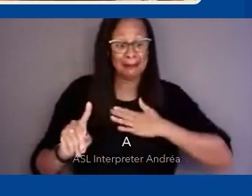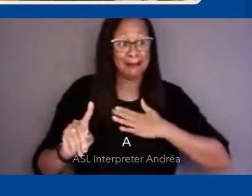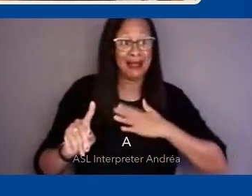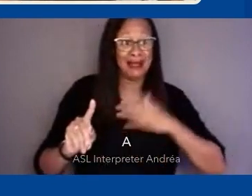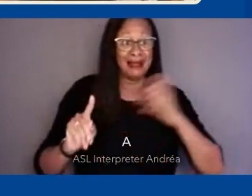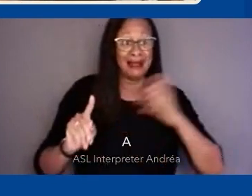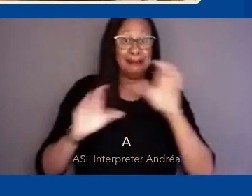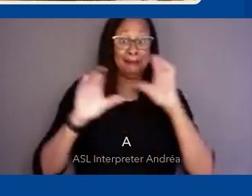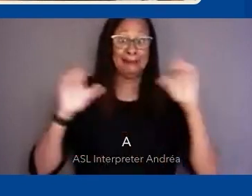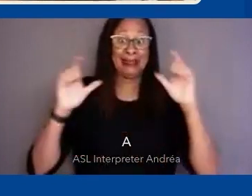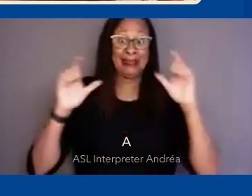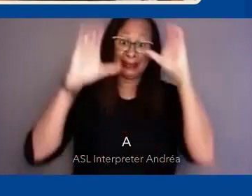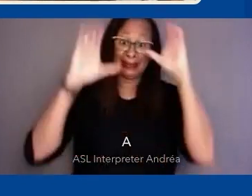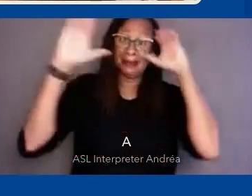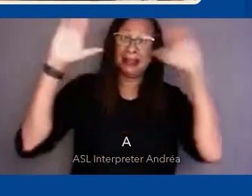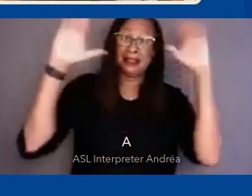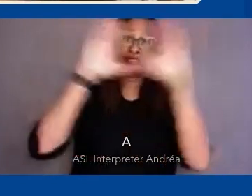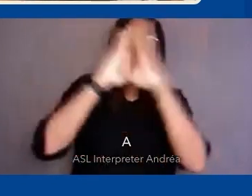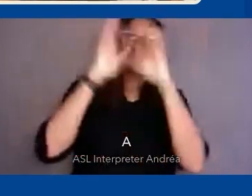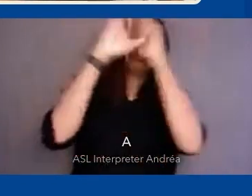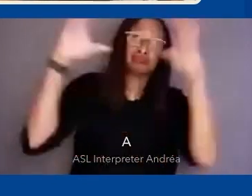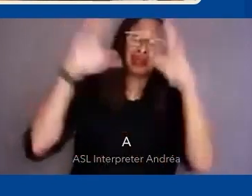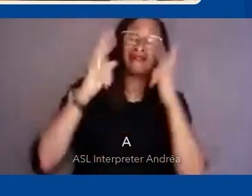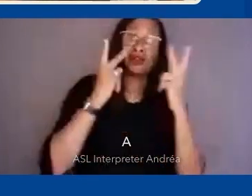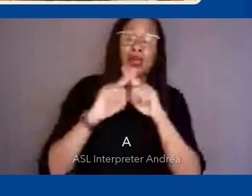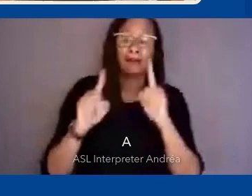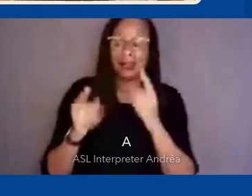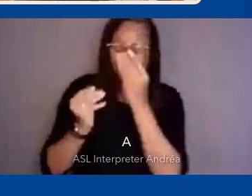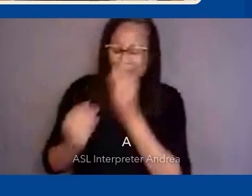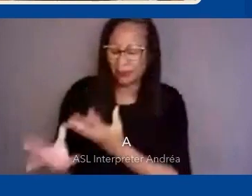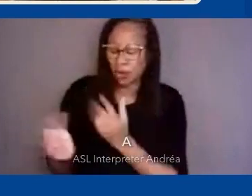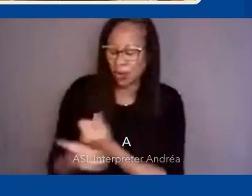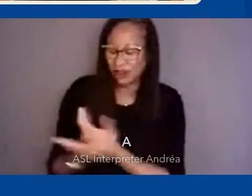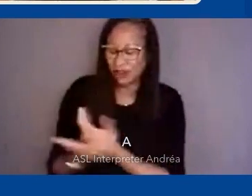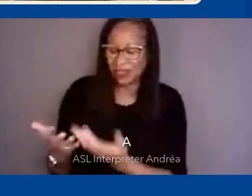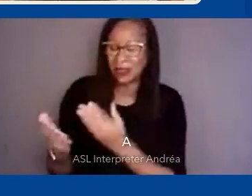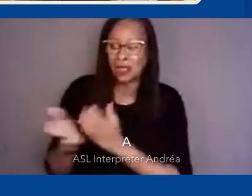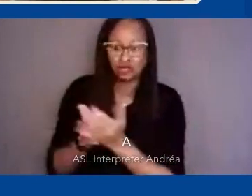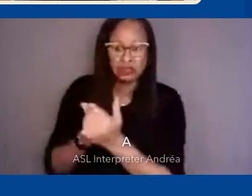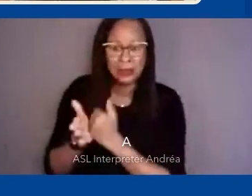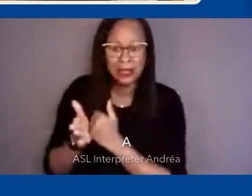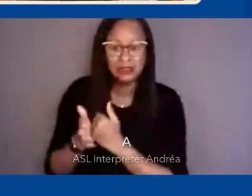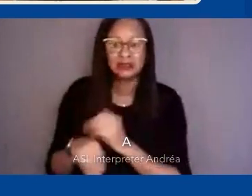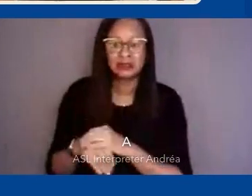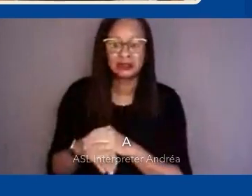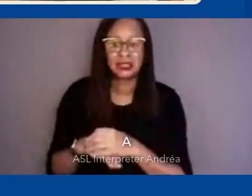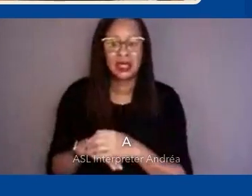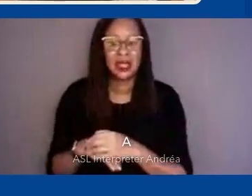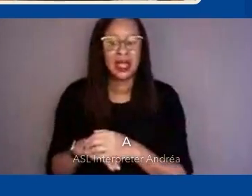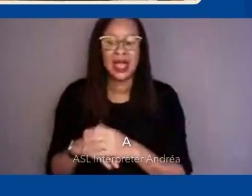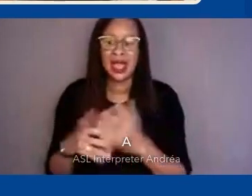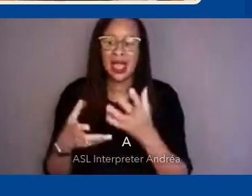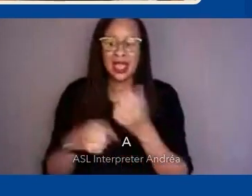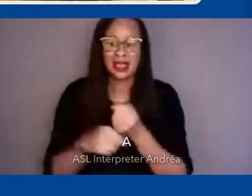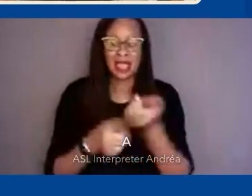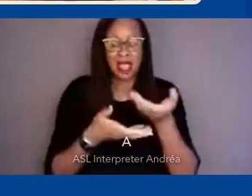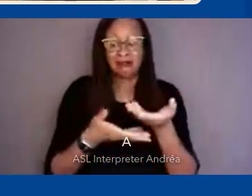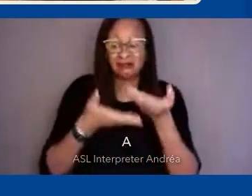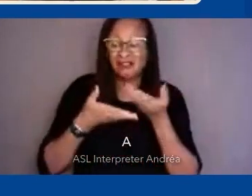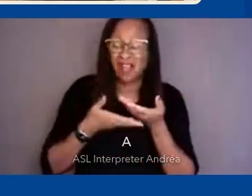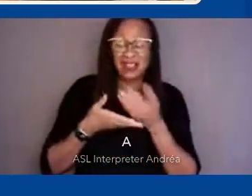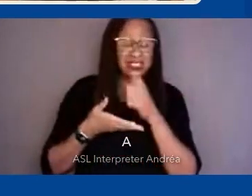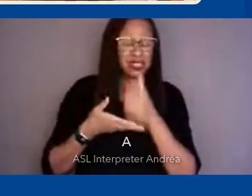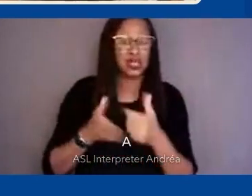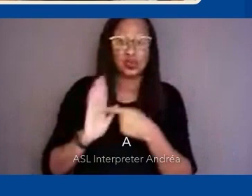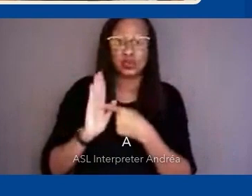about being transparent with them. I got a lot of advice to like not show my mother footage until the end, just show her like the cut at the end.